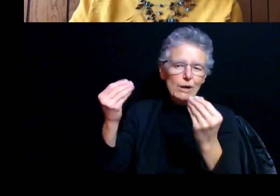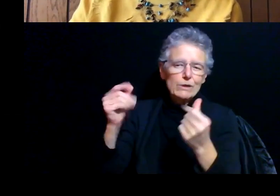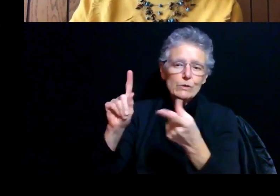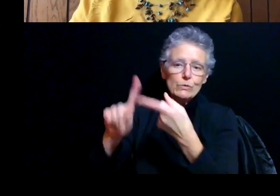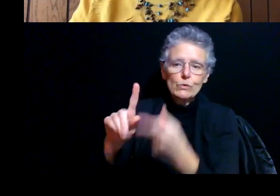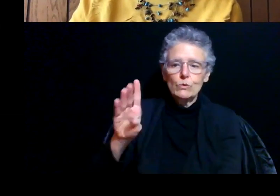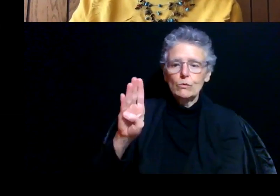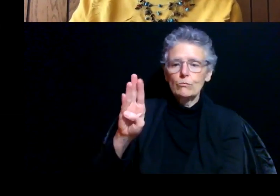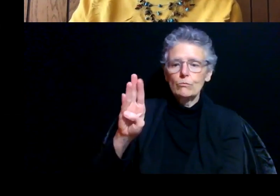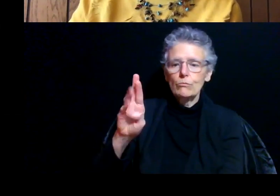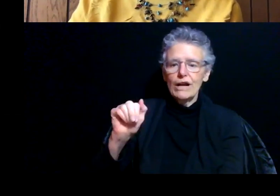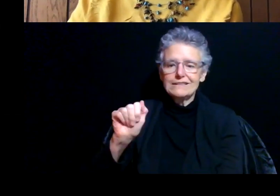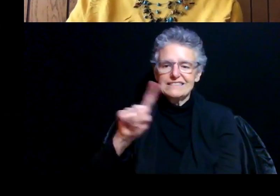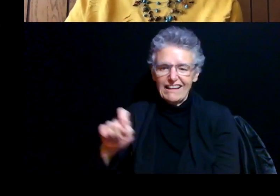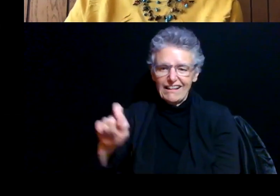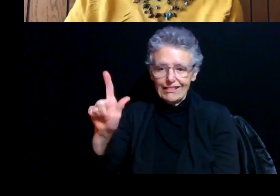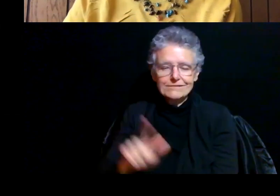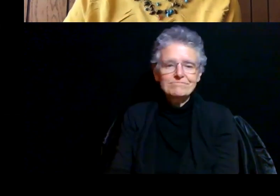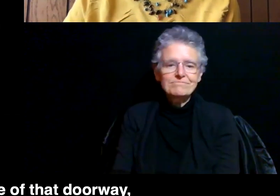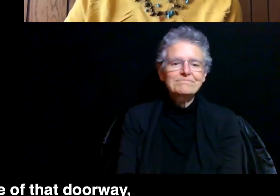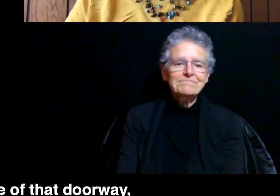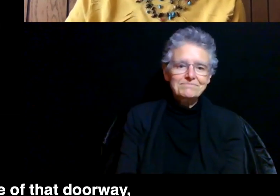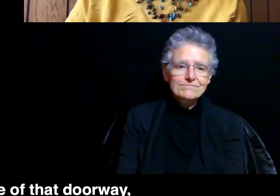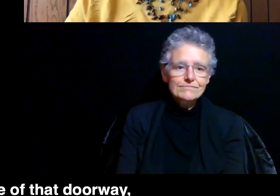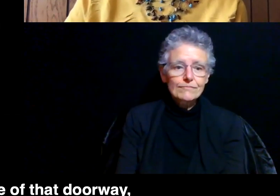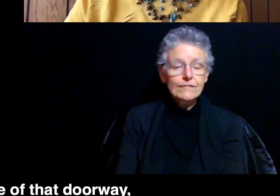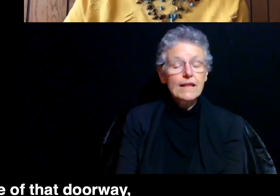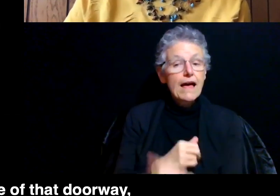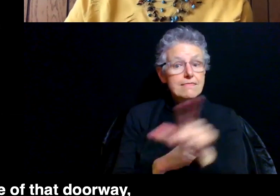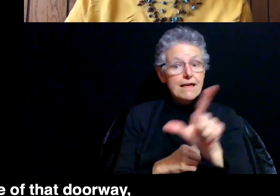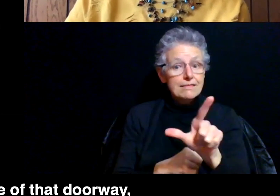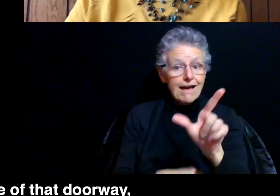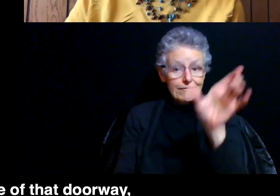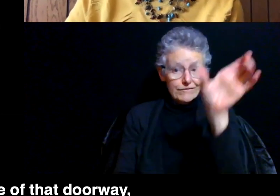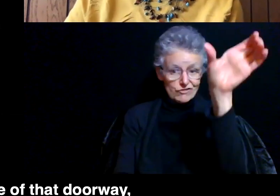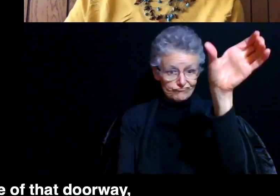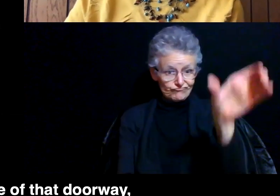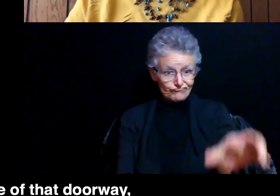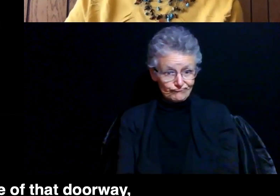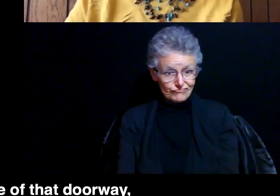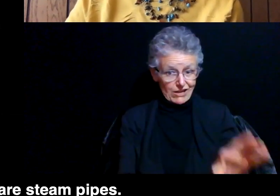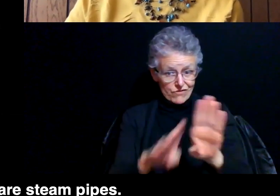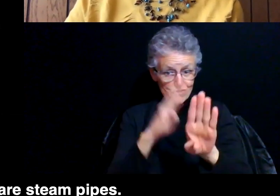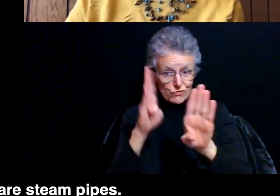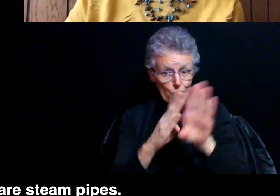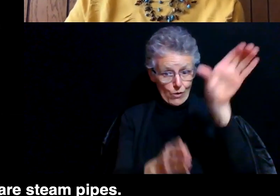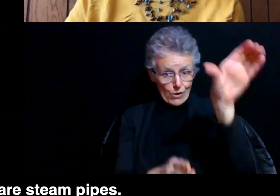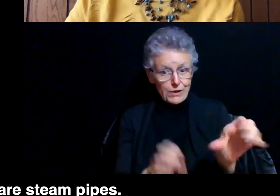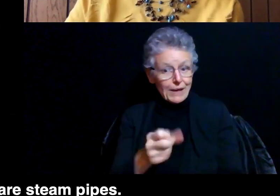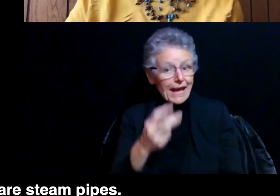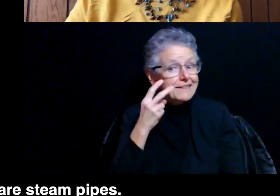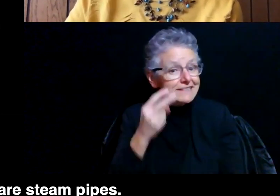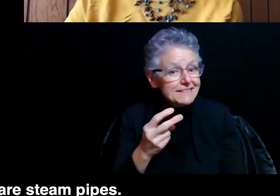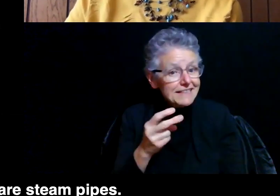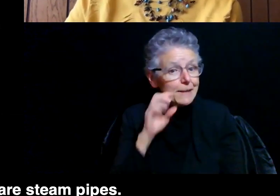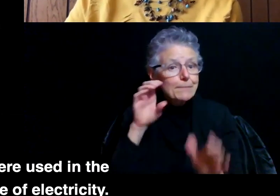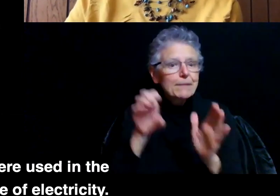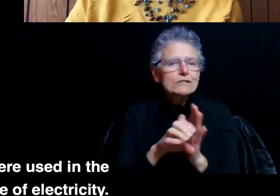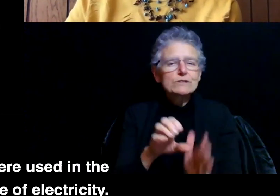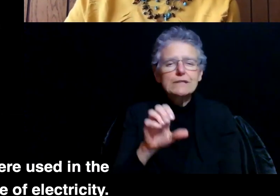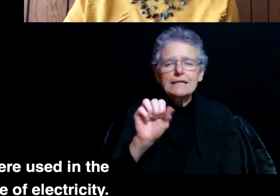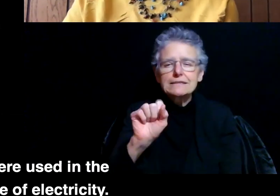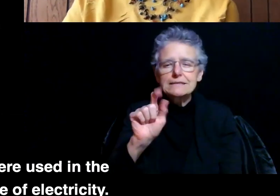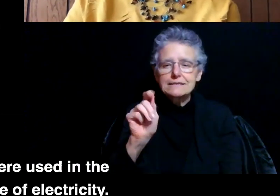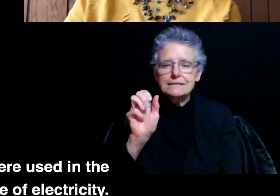New slide shows two images of the west wall. On the left side of that doorway, we see what are steam pipes, and